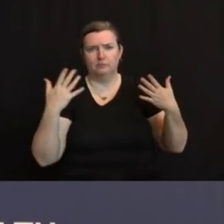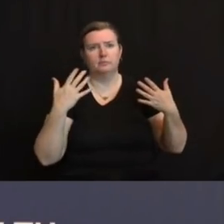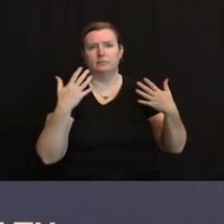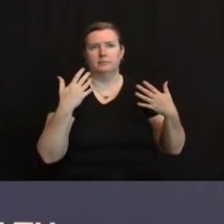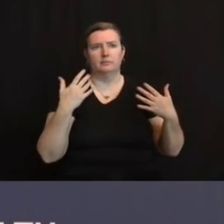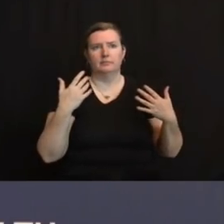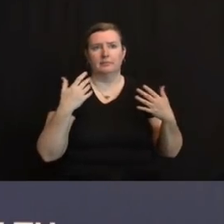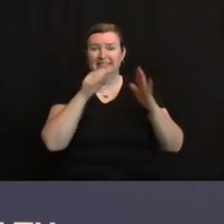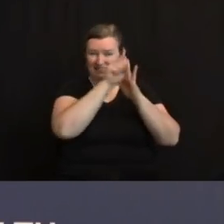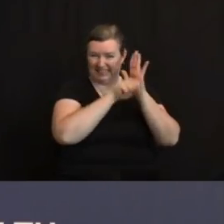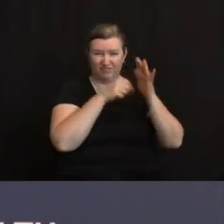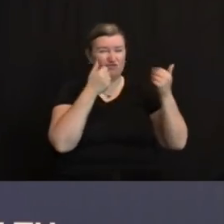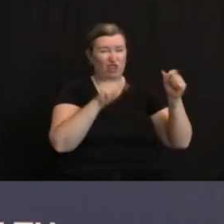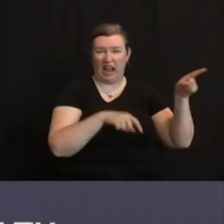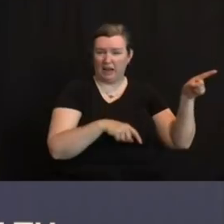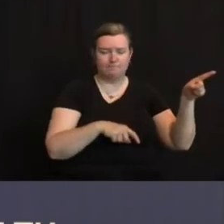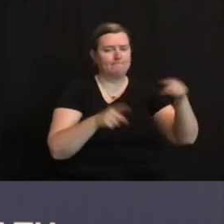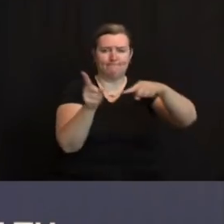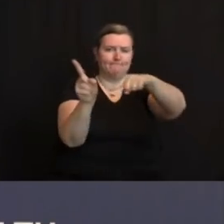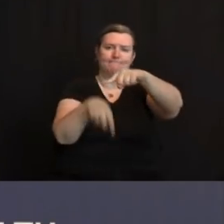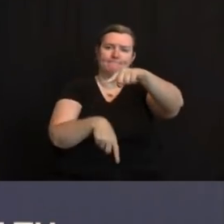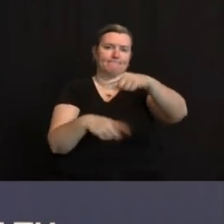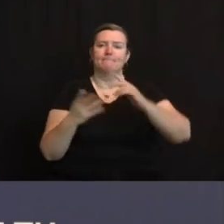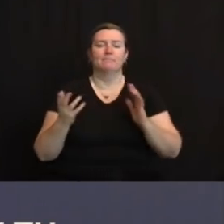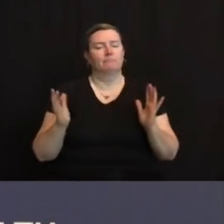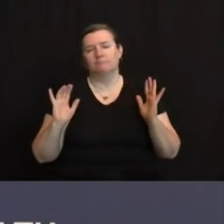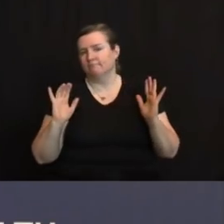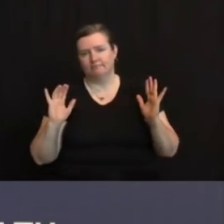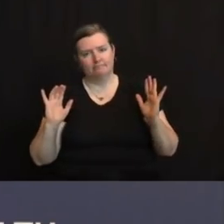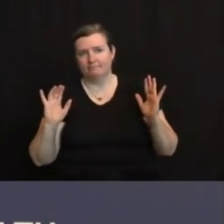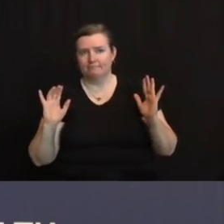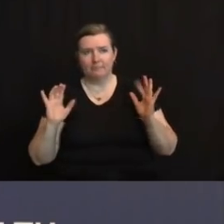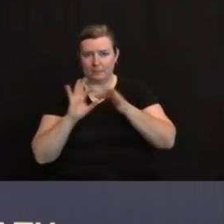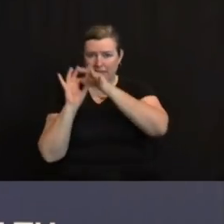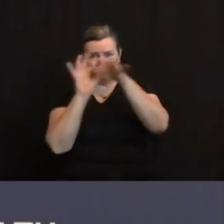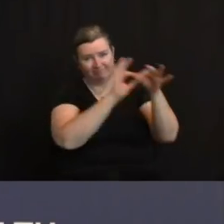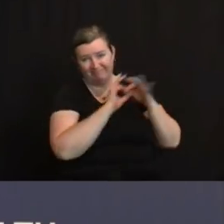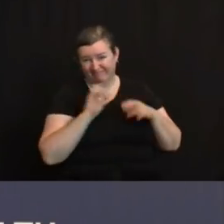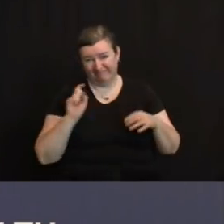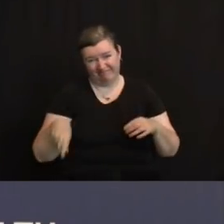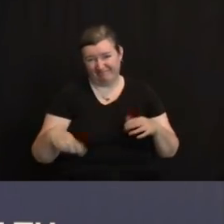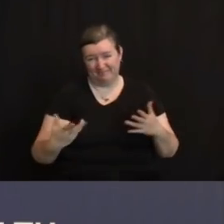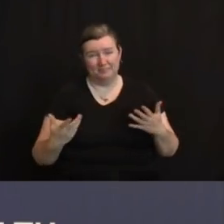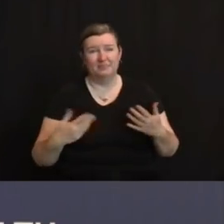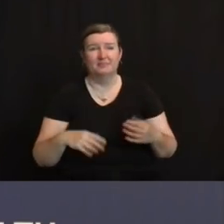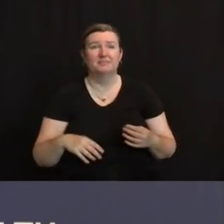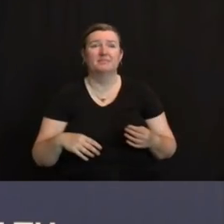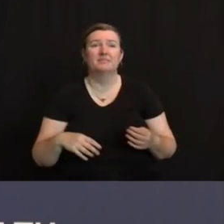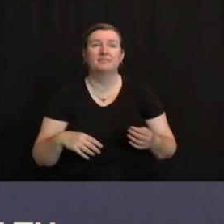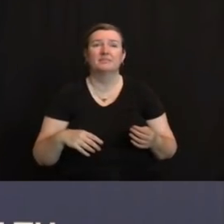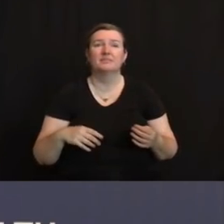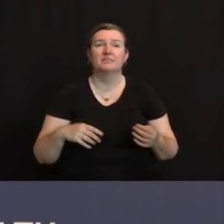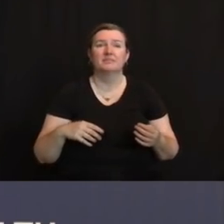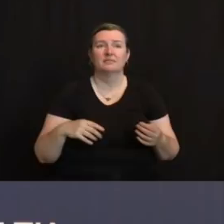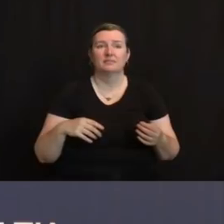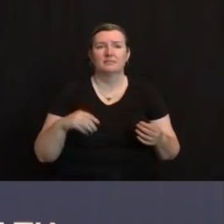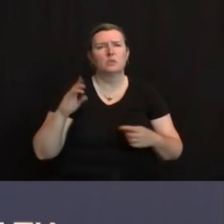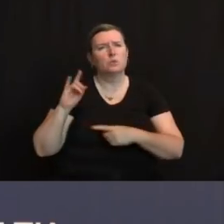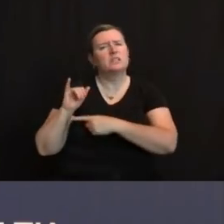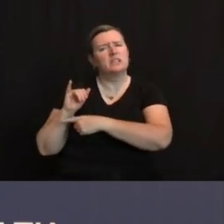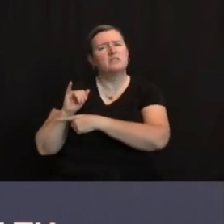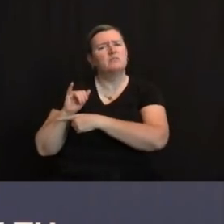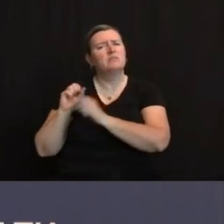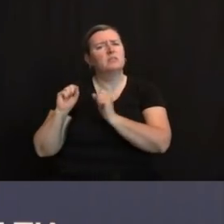you literally can't do that. Can we ramp up, however, a specific action that Judy could take? Could